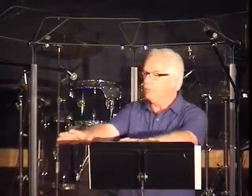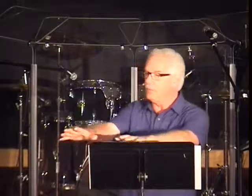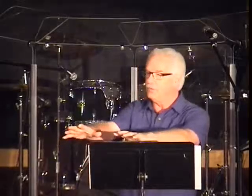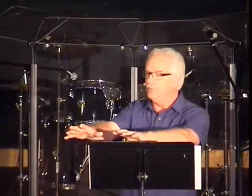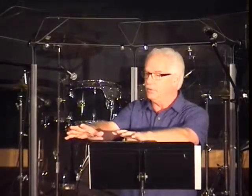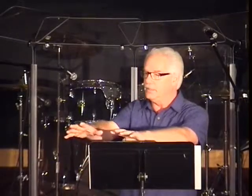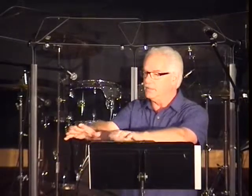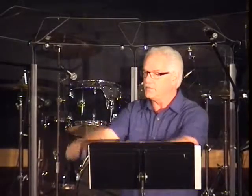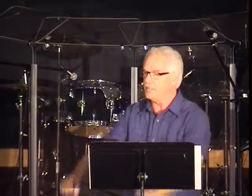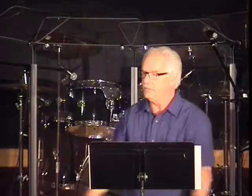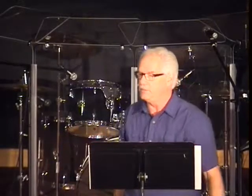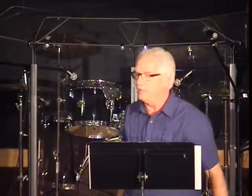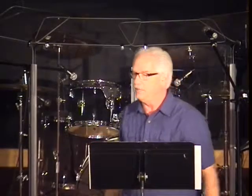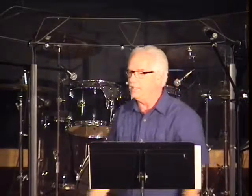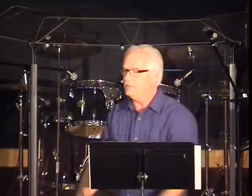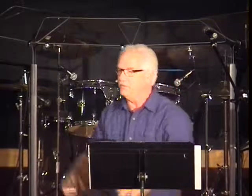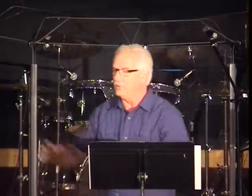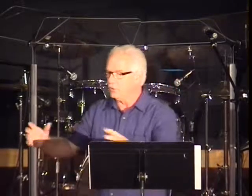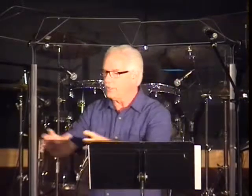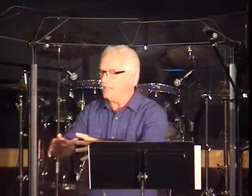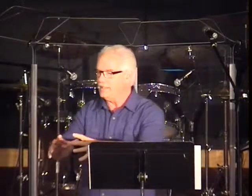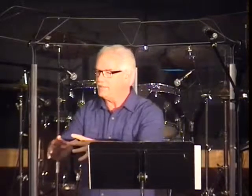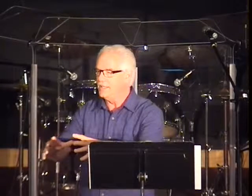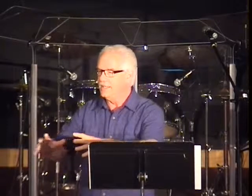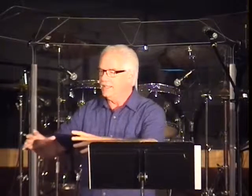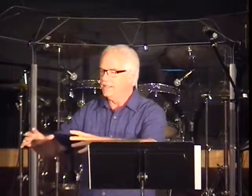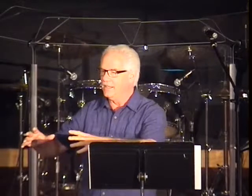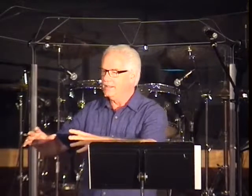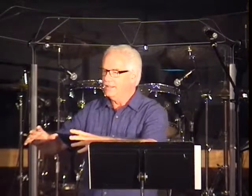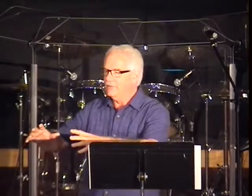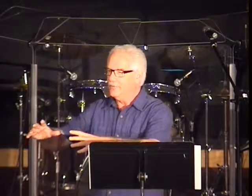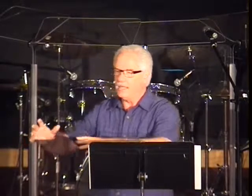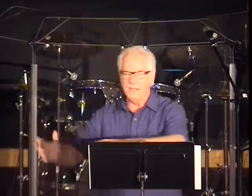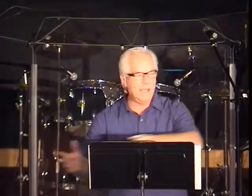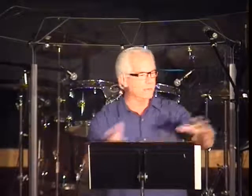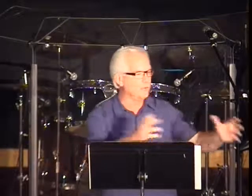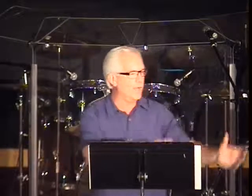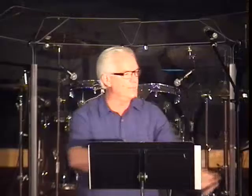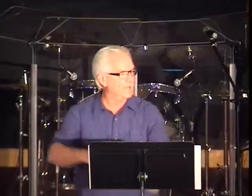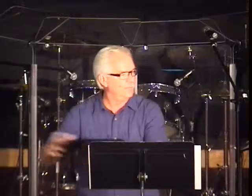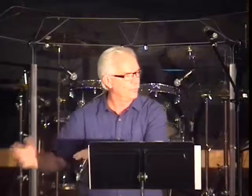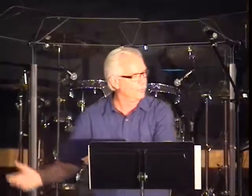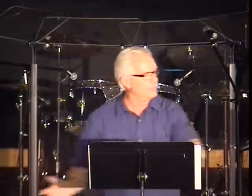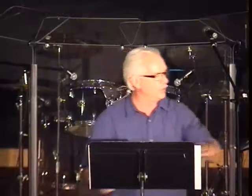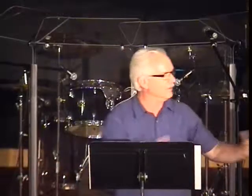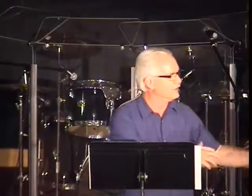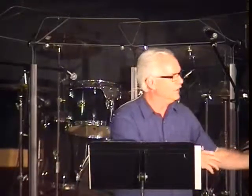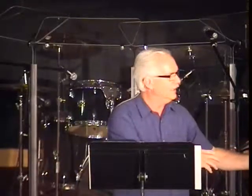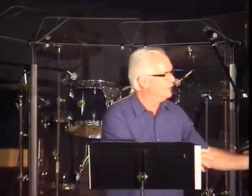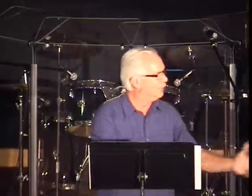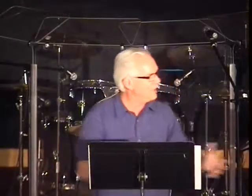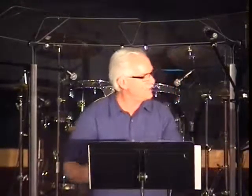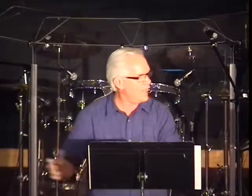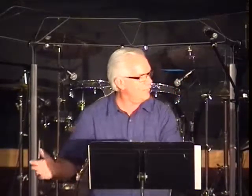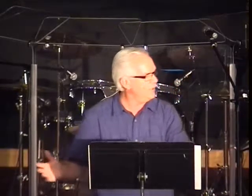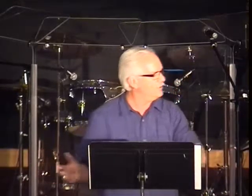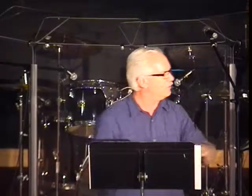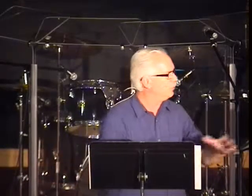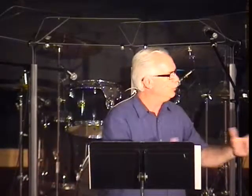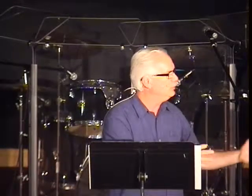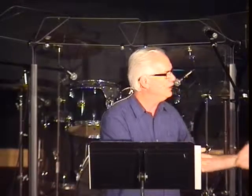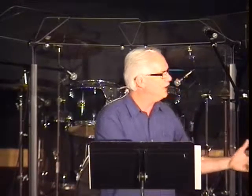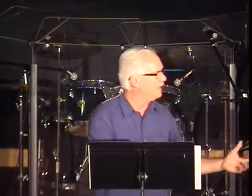and I, we were both converted the same year, 1982, in the early 80s. And we had an hour drive back and forth from church. And during that time,